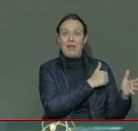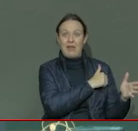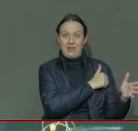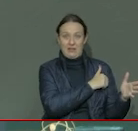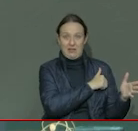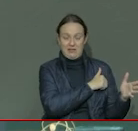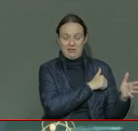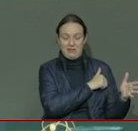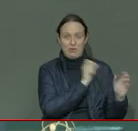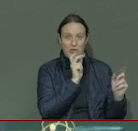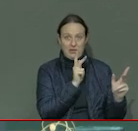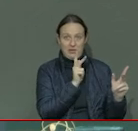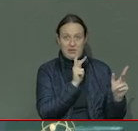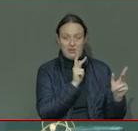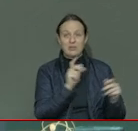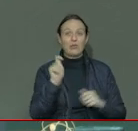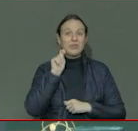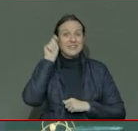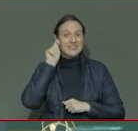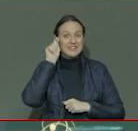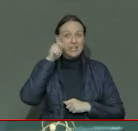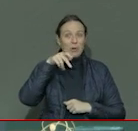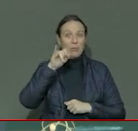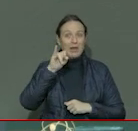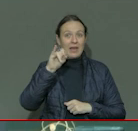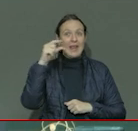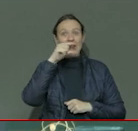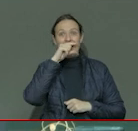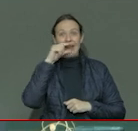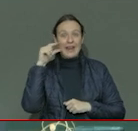right? So teenage Pi, he renames